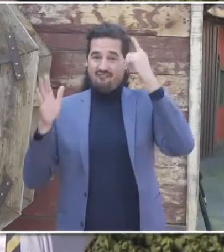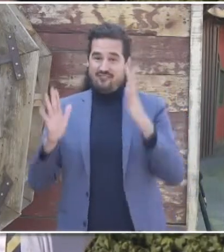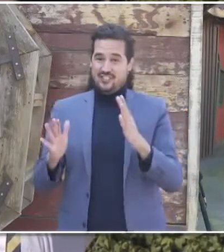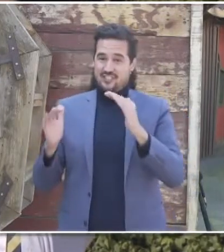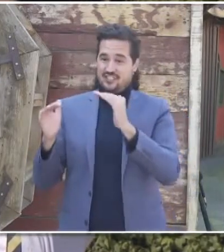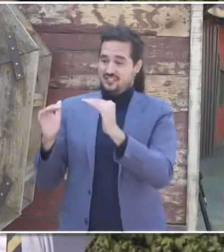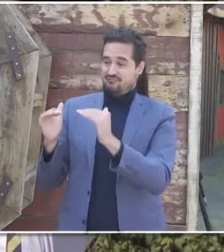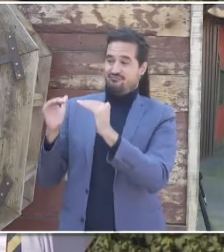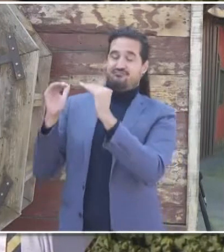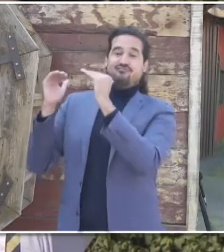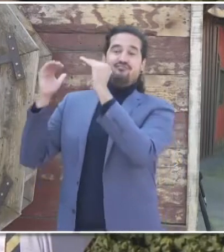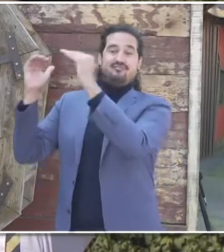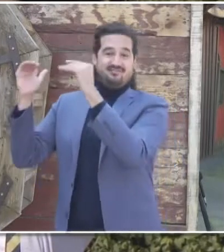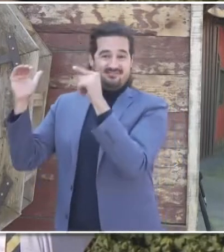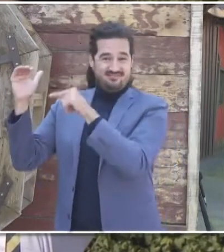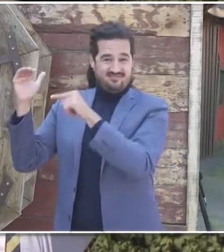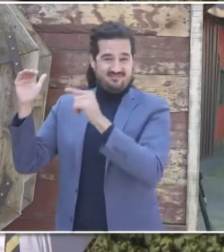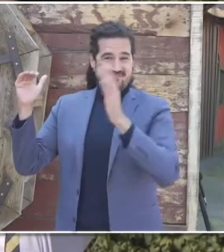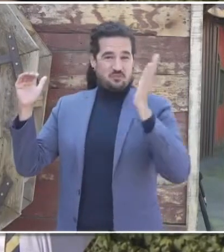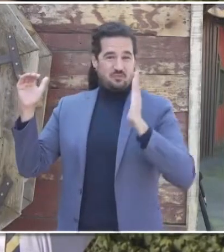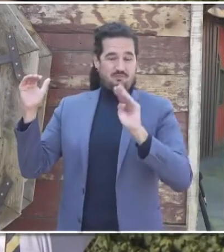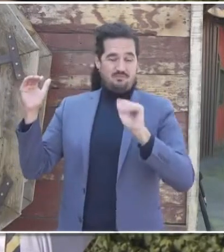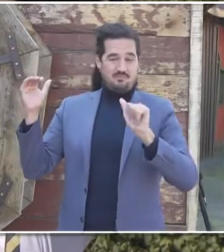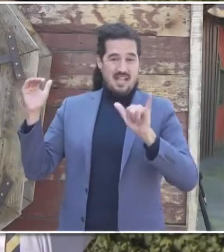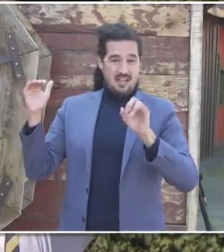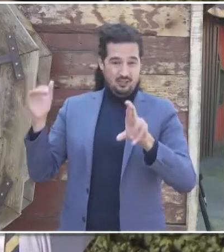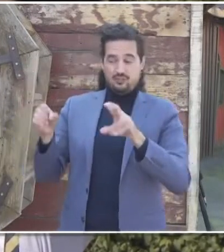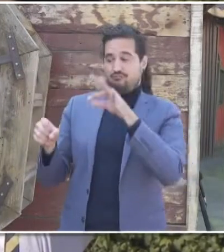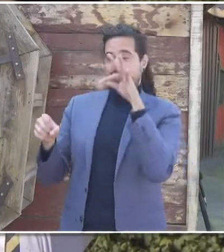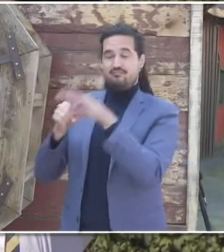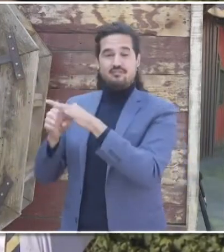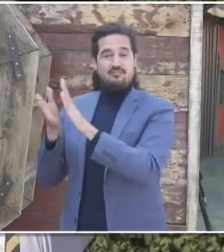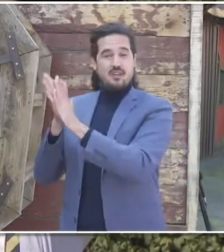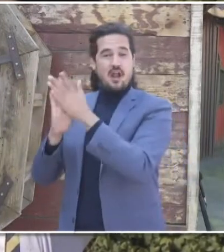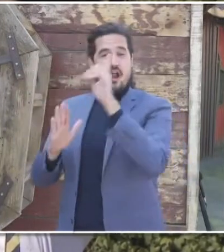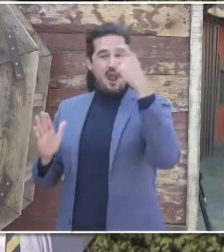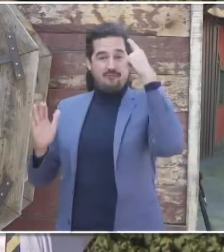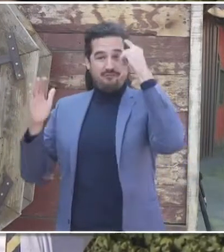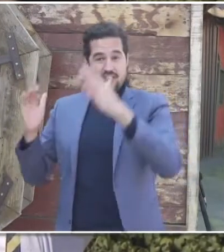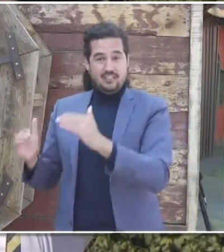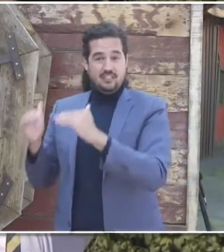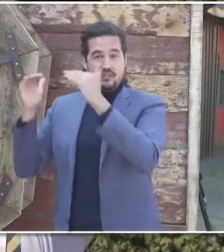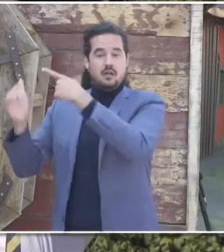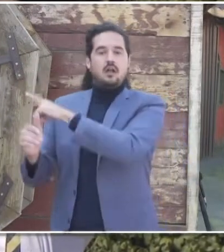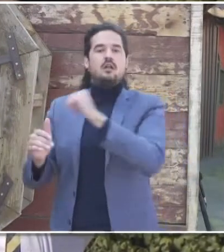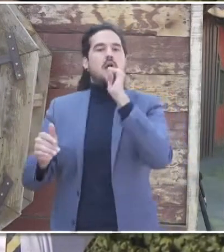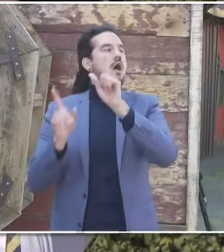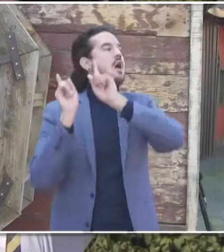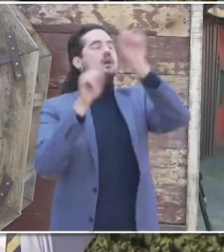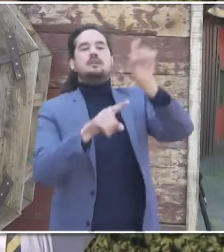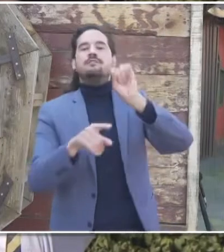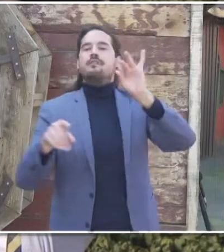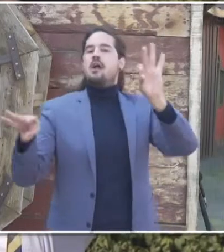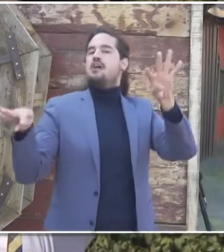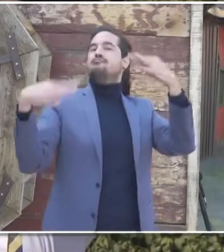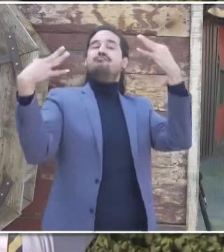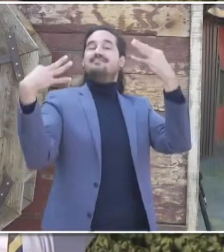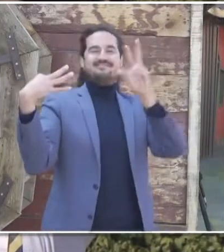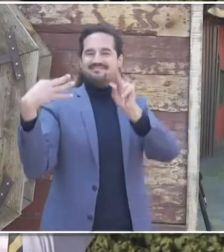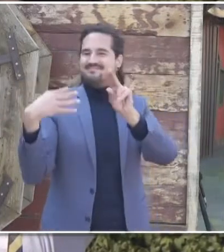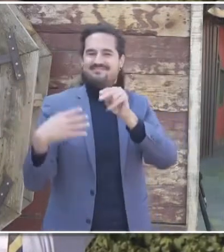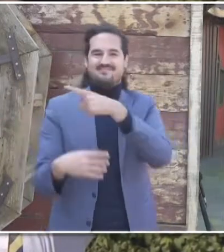valley farm community. And he said, the San Joaquin Valley is a critical part